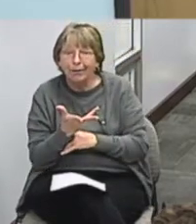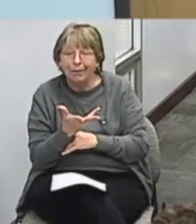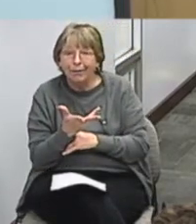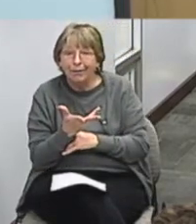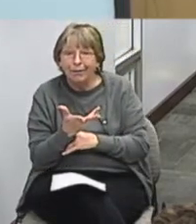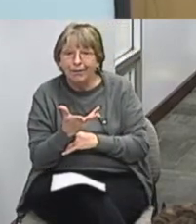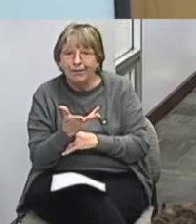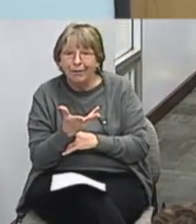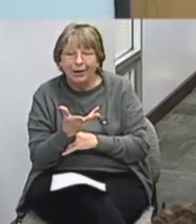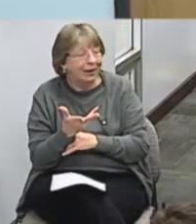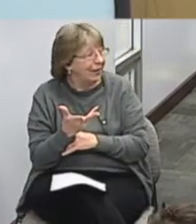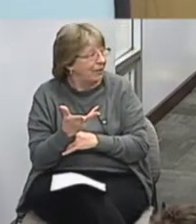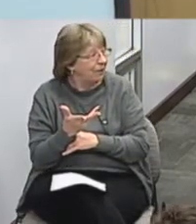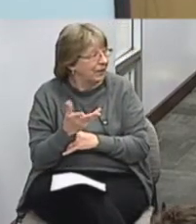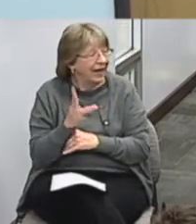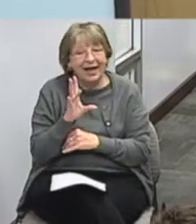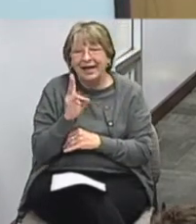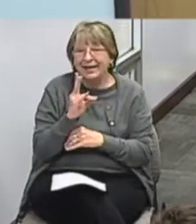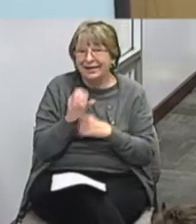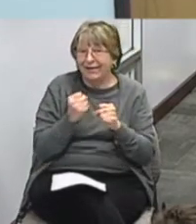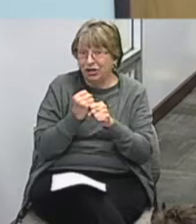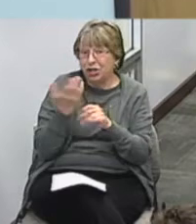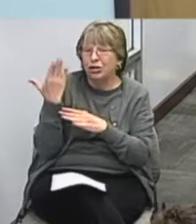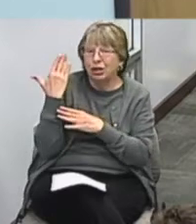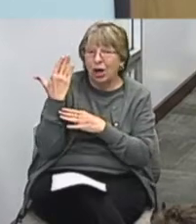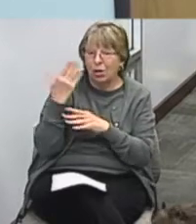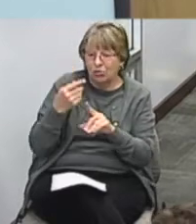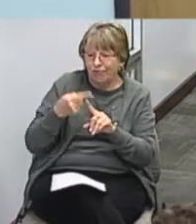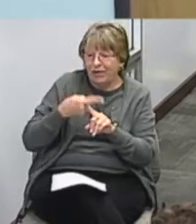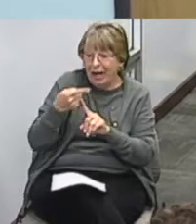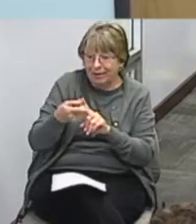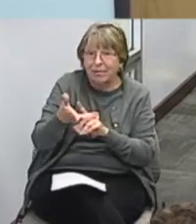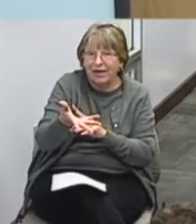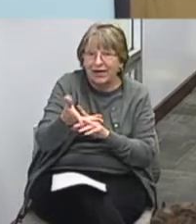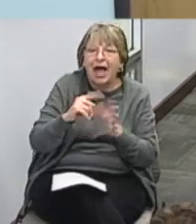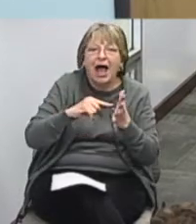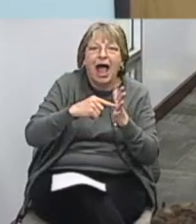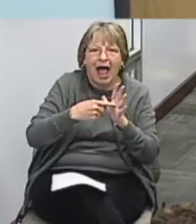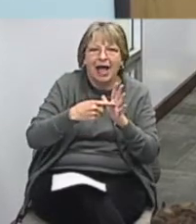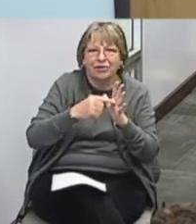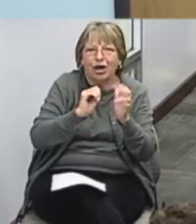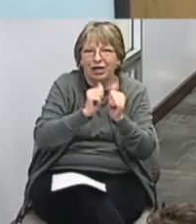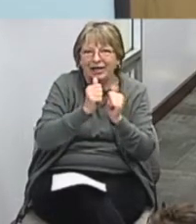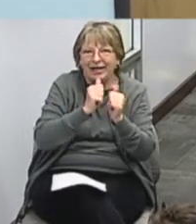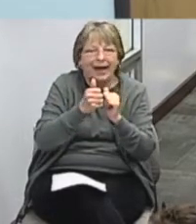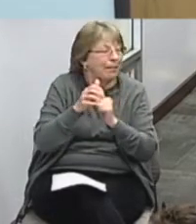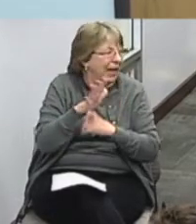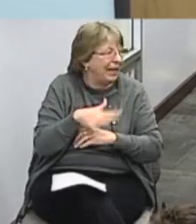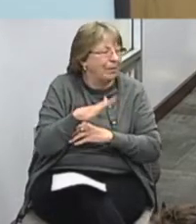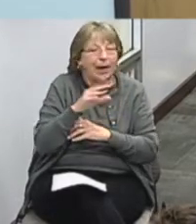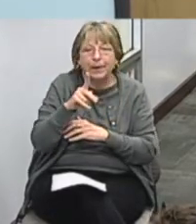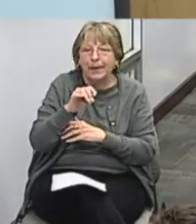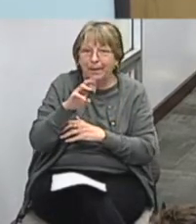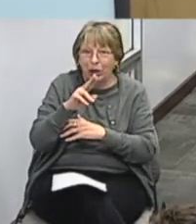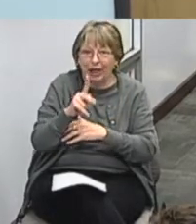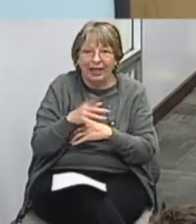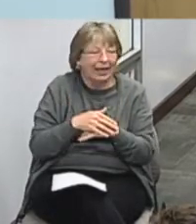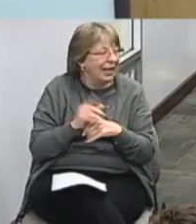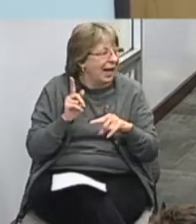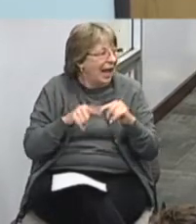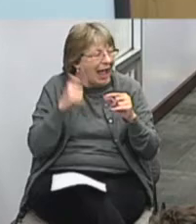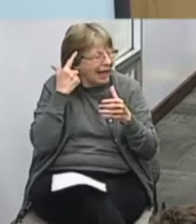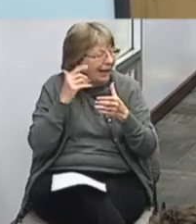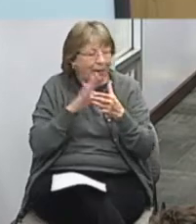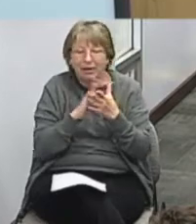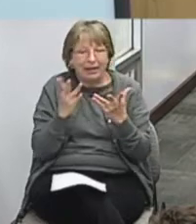This is crazy to me. 7 years ago next month, I started the campaign in that park. I can't believe it's been